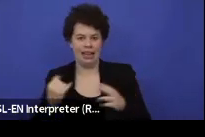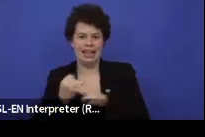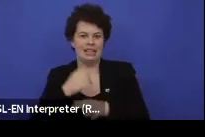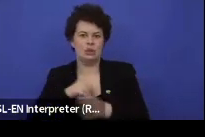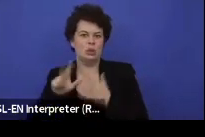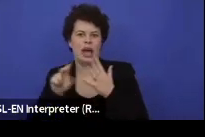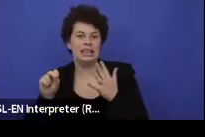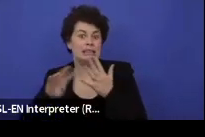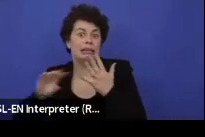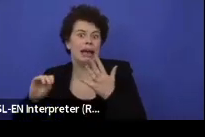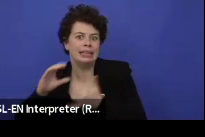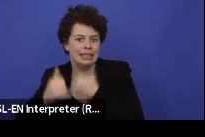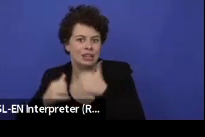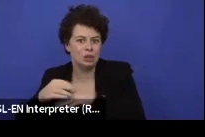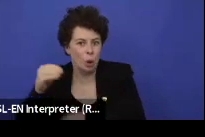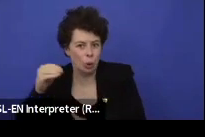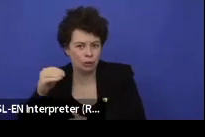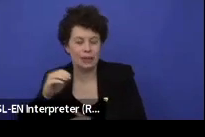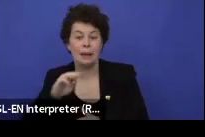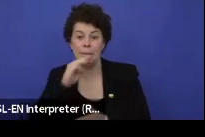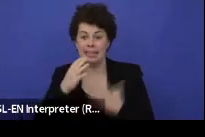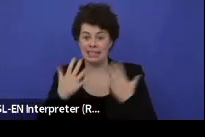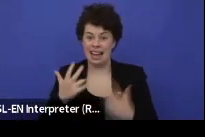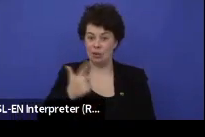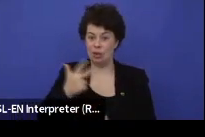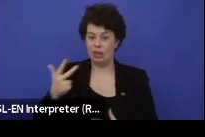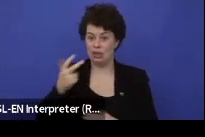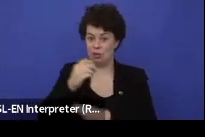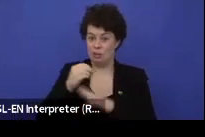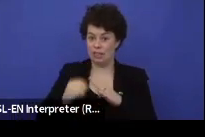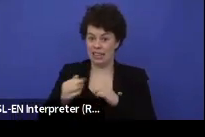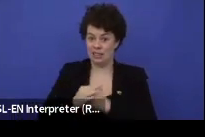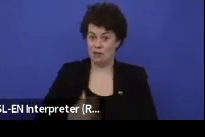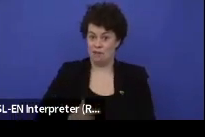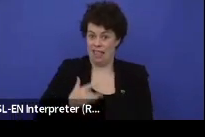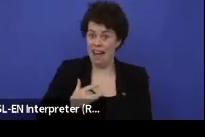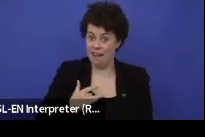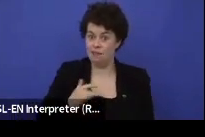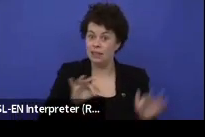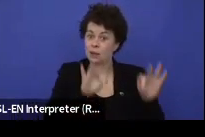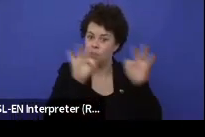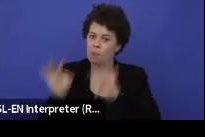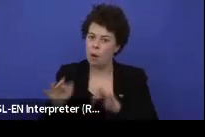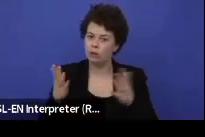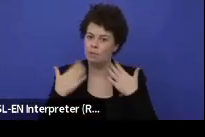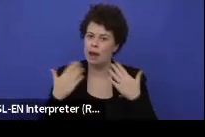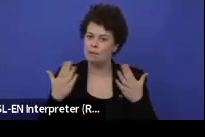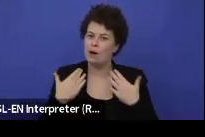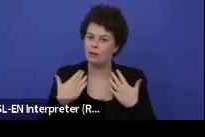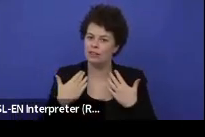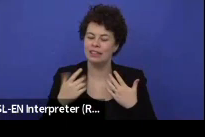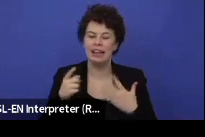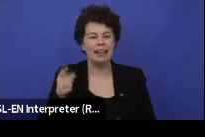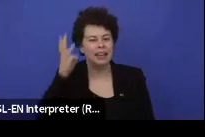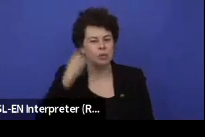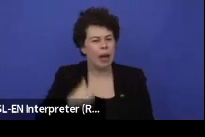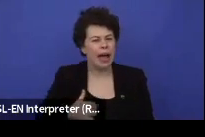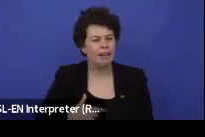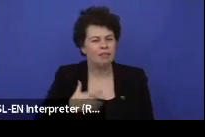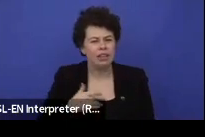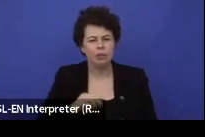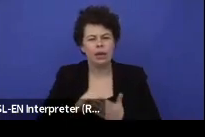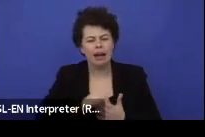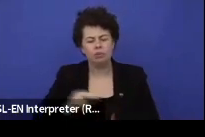living almost a third of their life now, postmenopausally. And I think that's another reason why we really have to